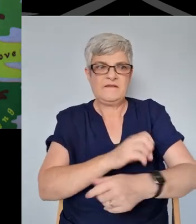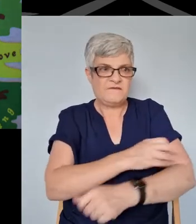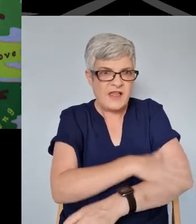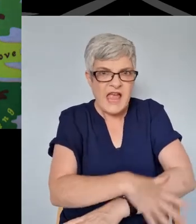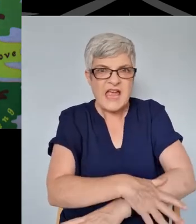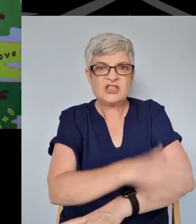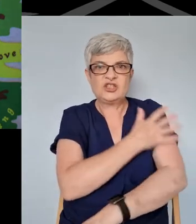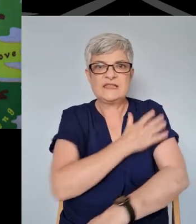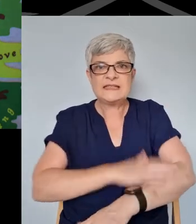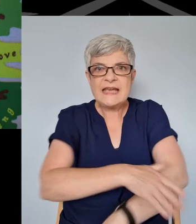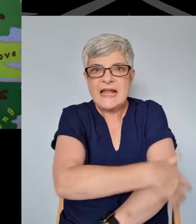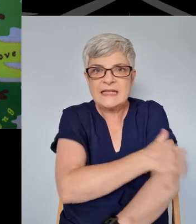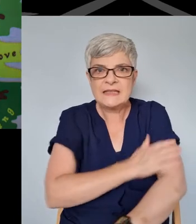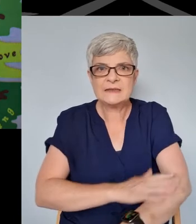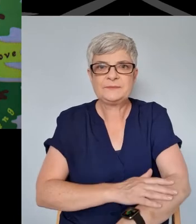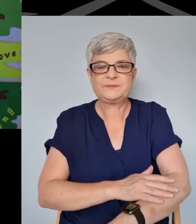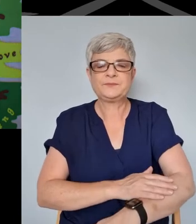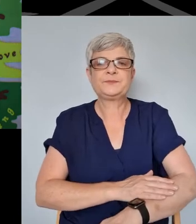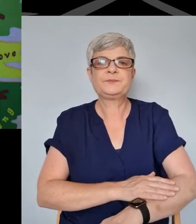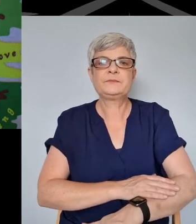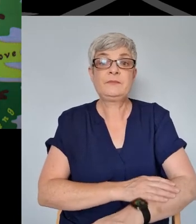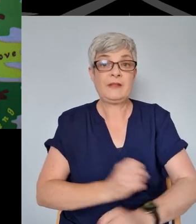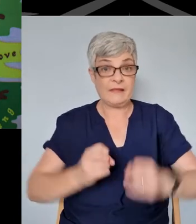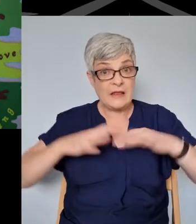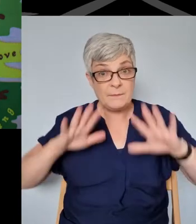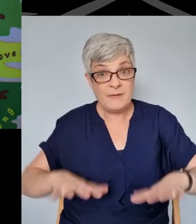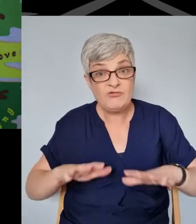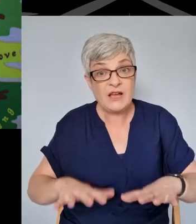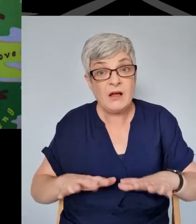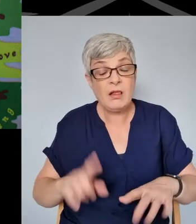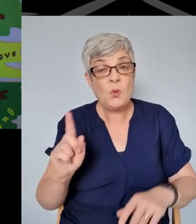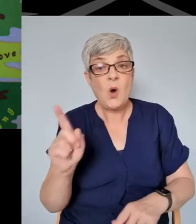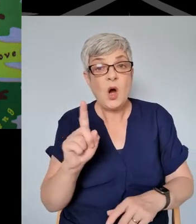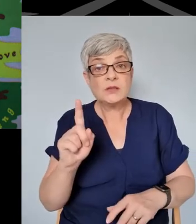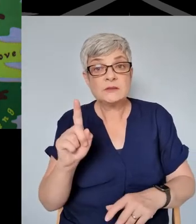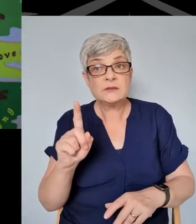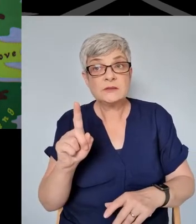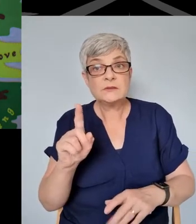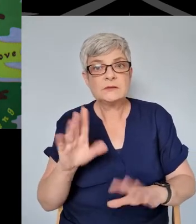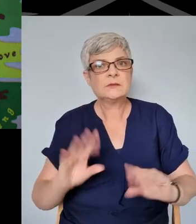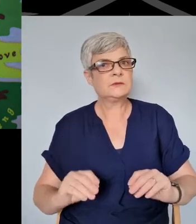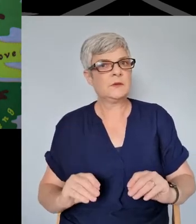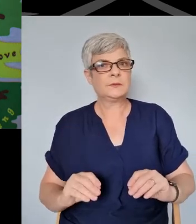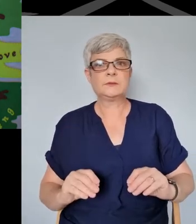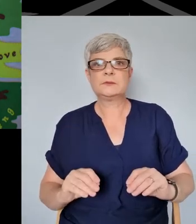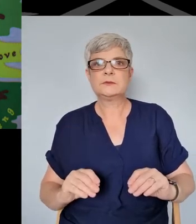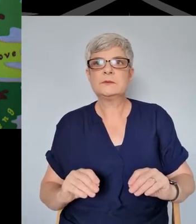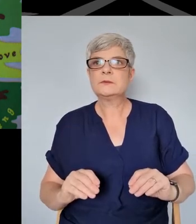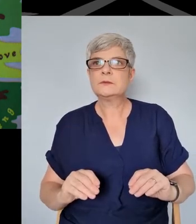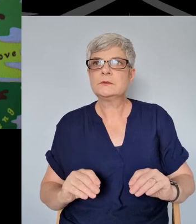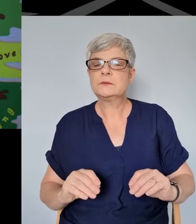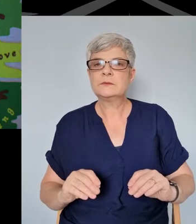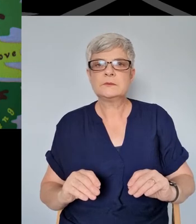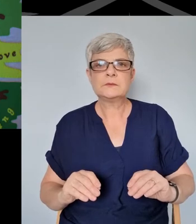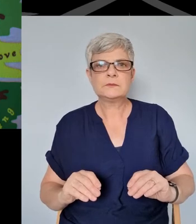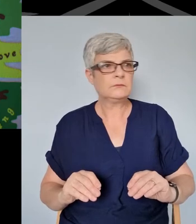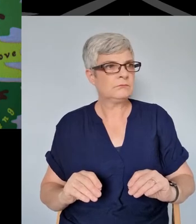skin. And then the miracle of reconstruction stopped just as suddenly as it had